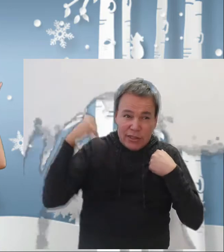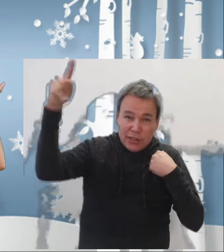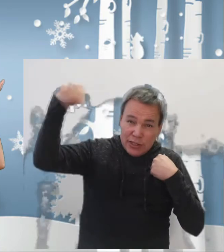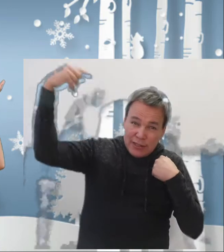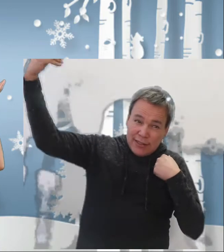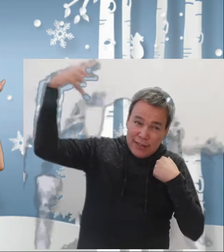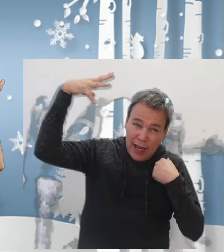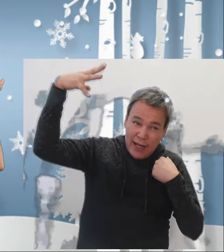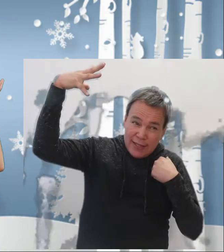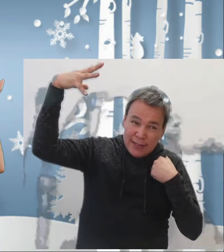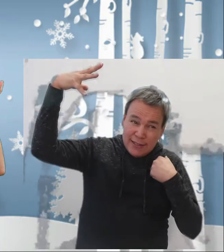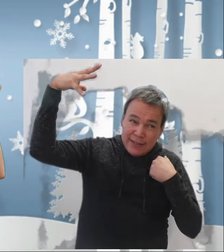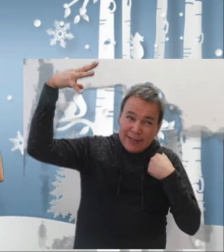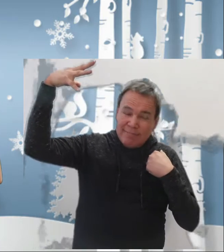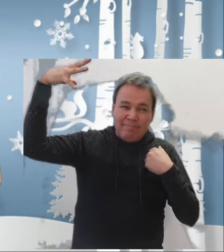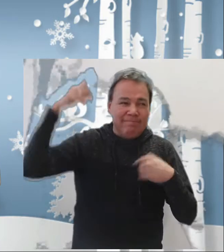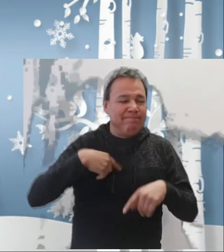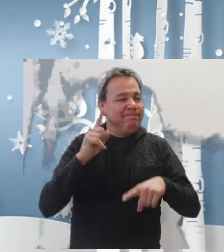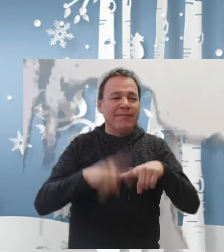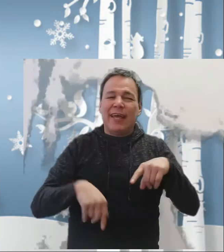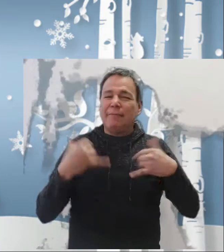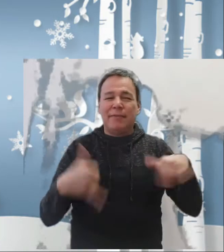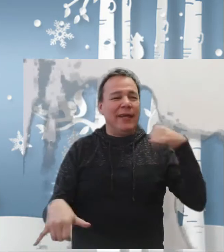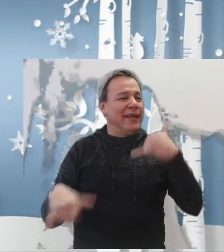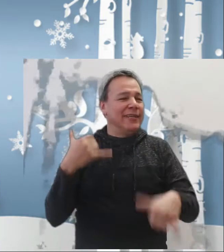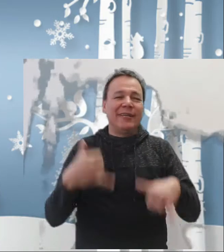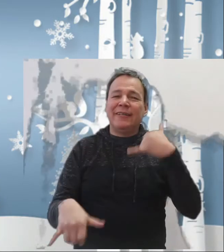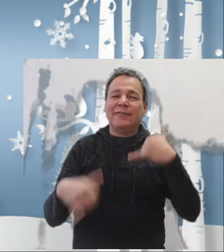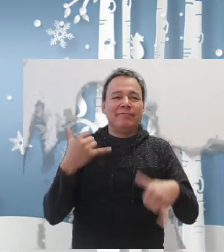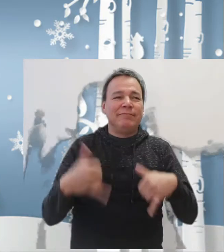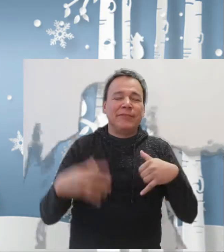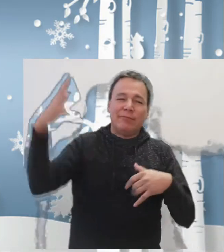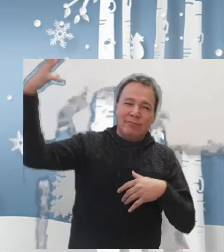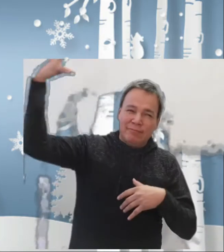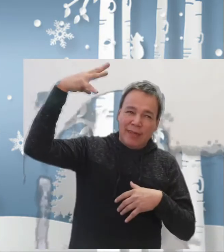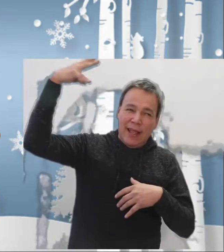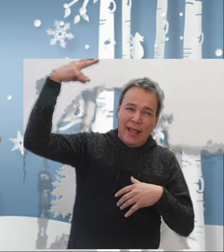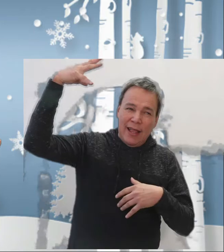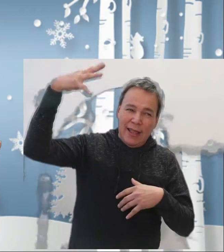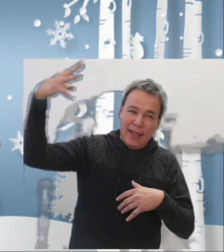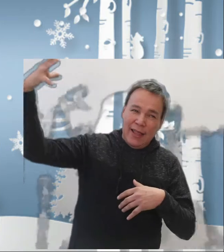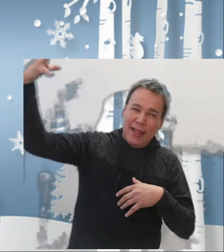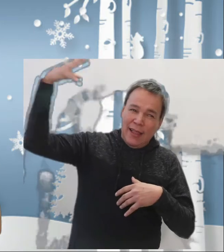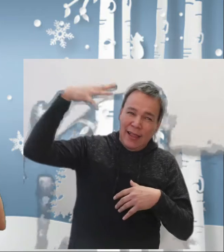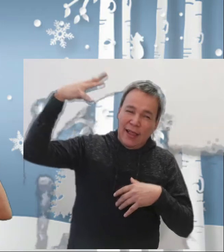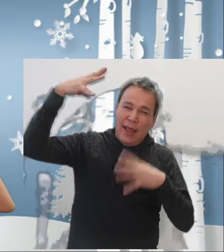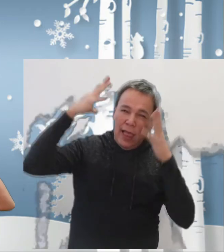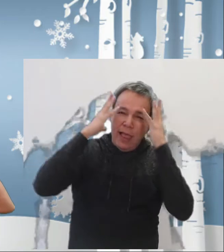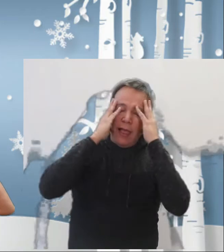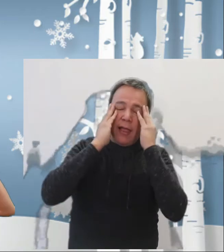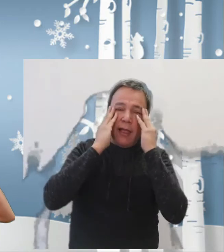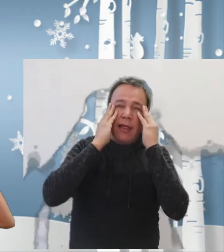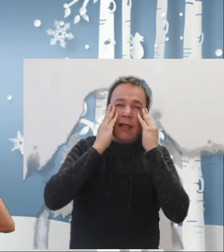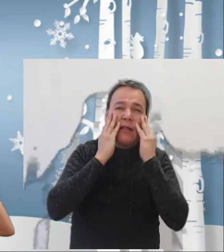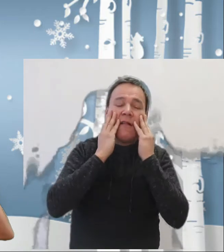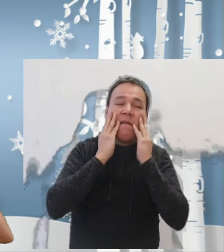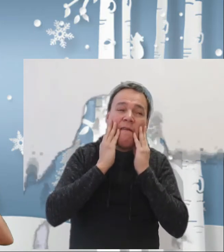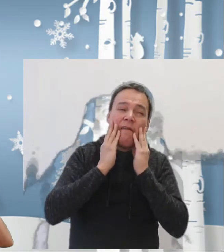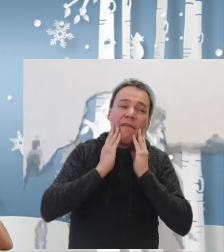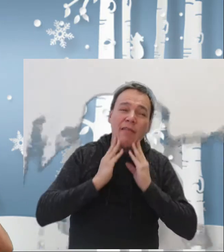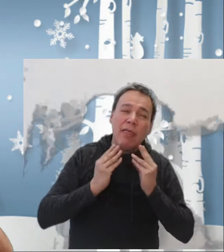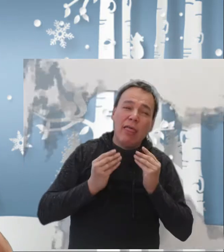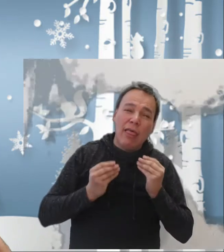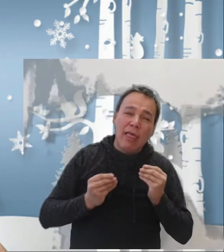I can't play. 'Cause I just slowly melt away. Ugh.